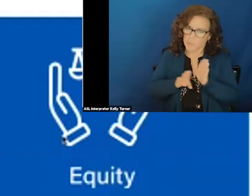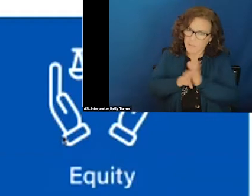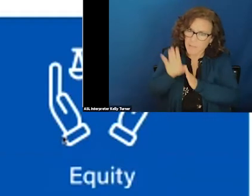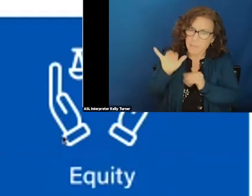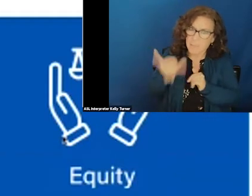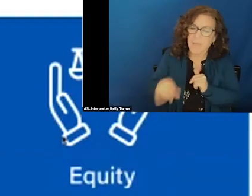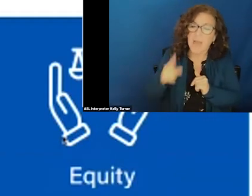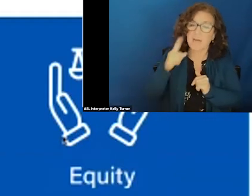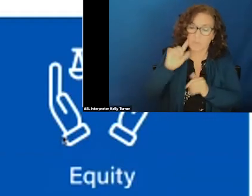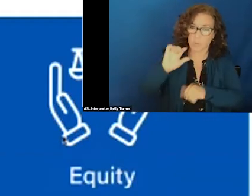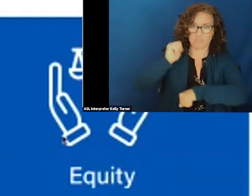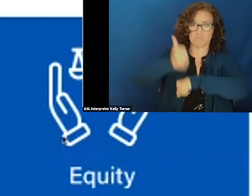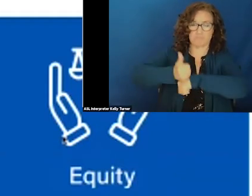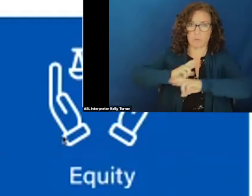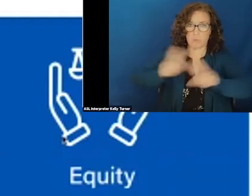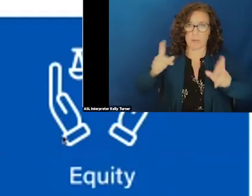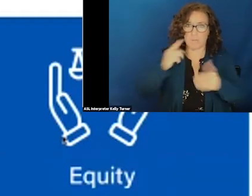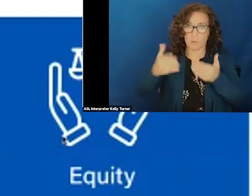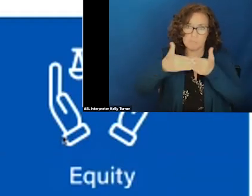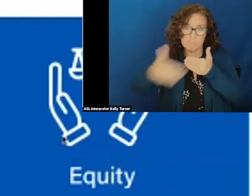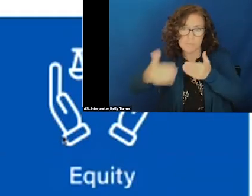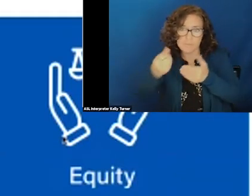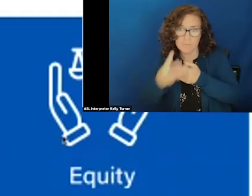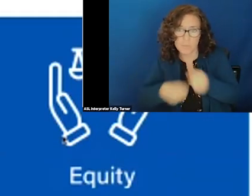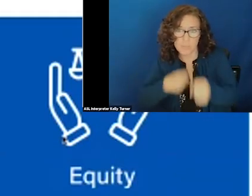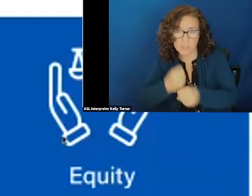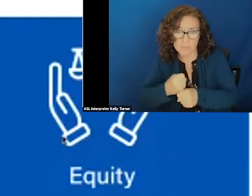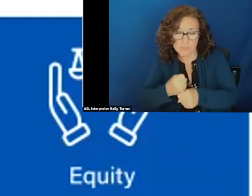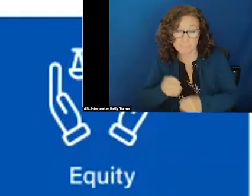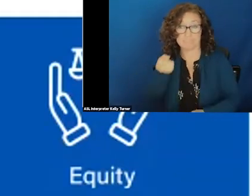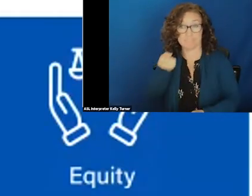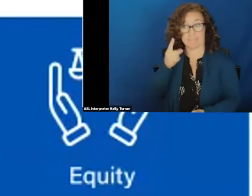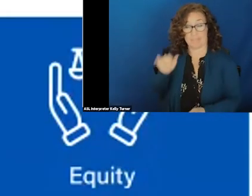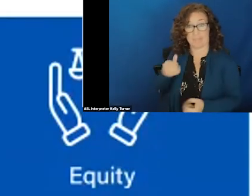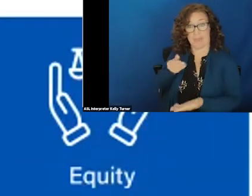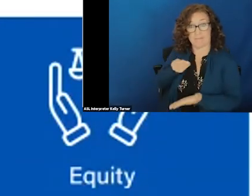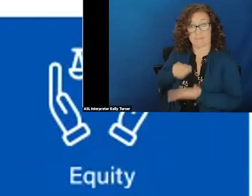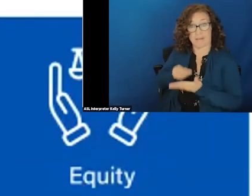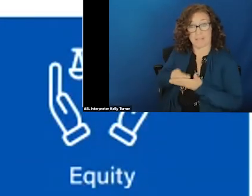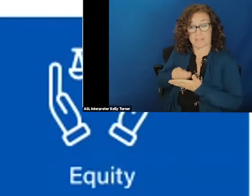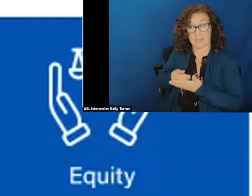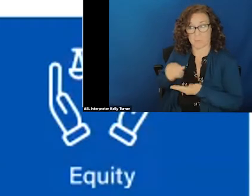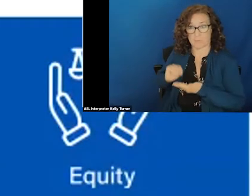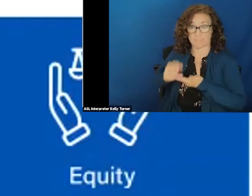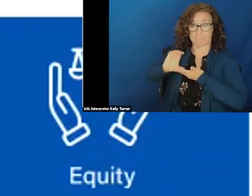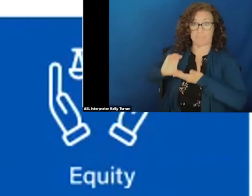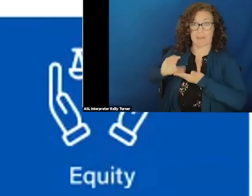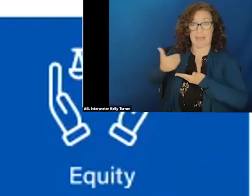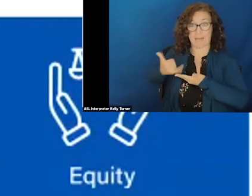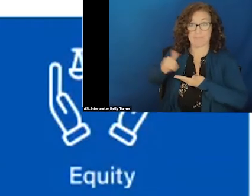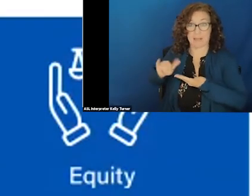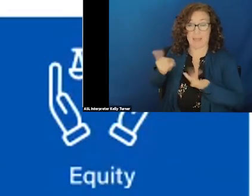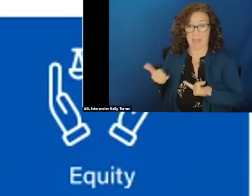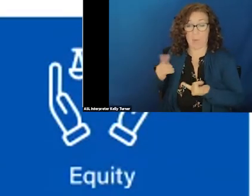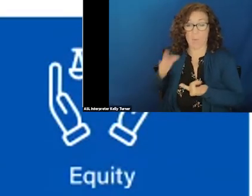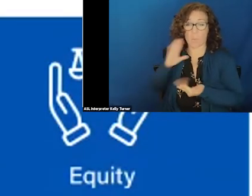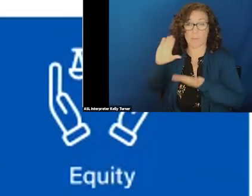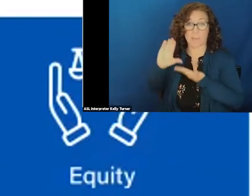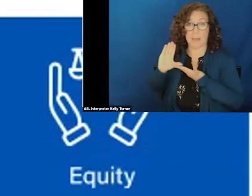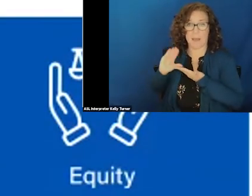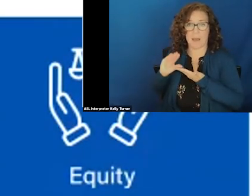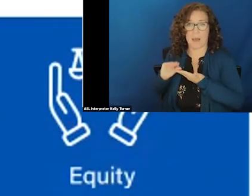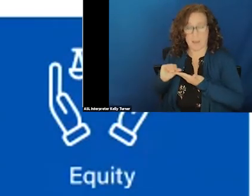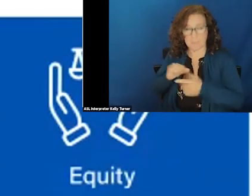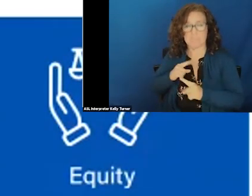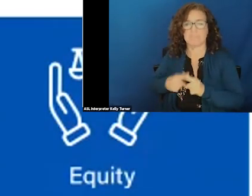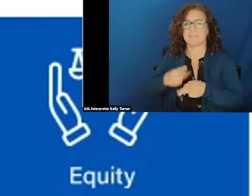will be temporary funding. And as we look at funding systems that will remain past